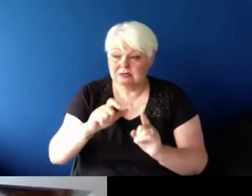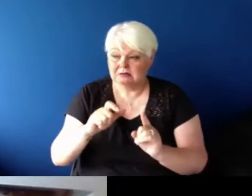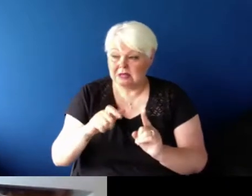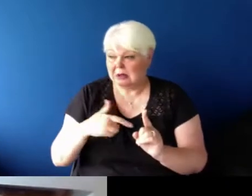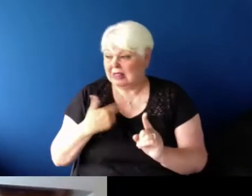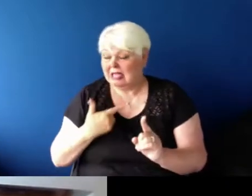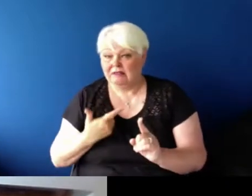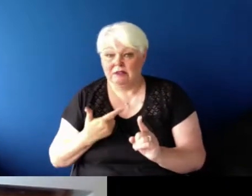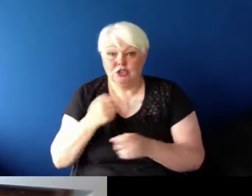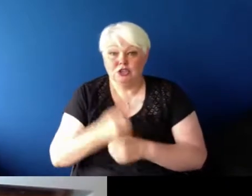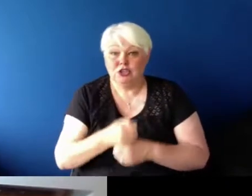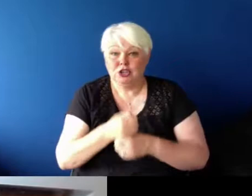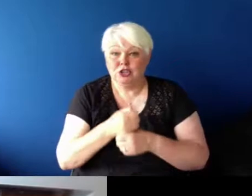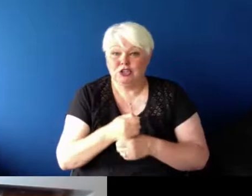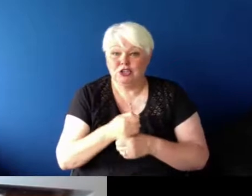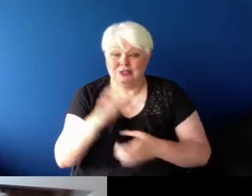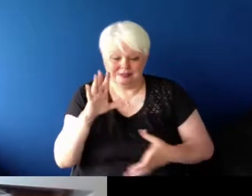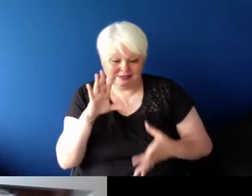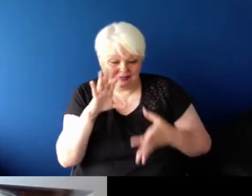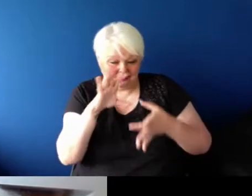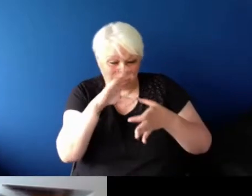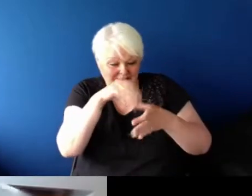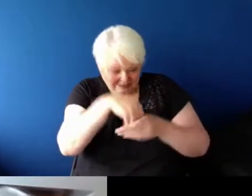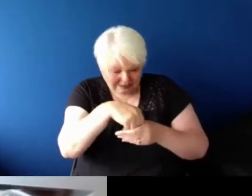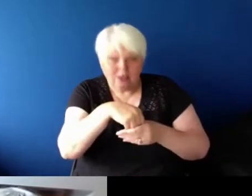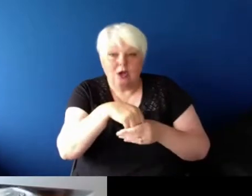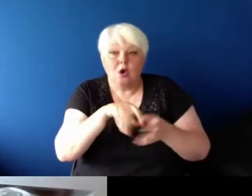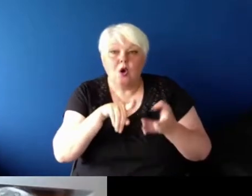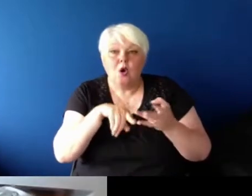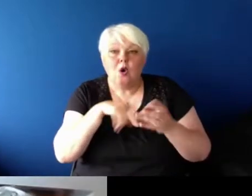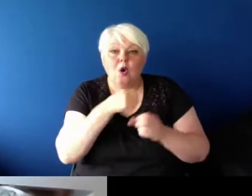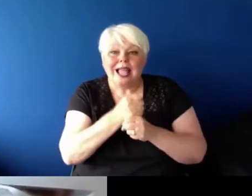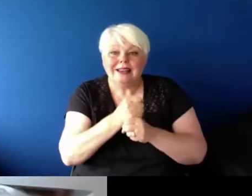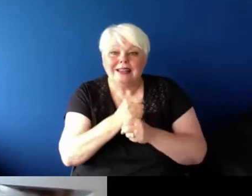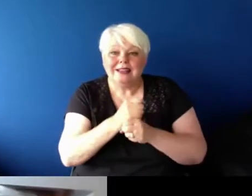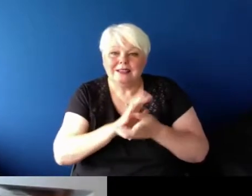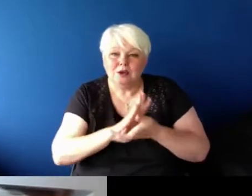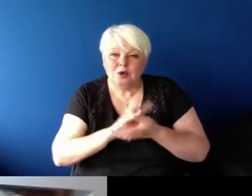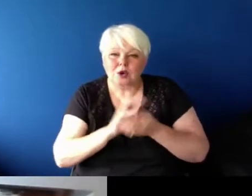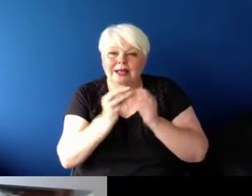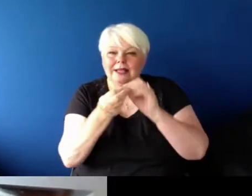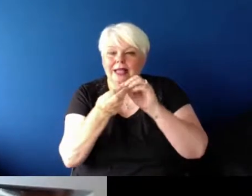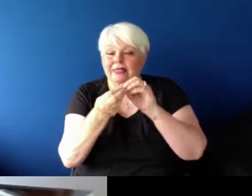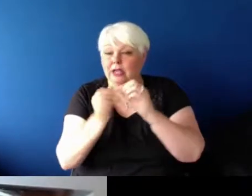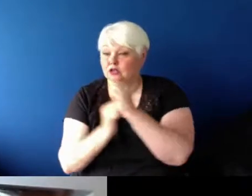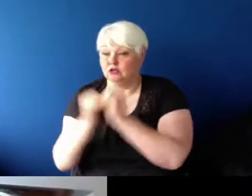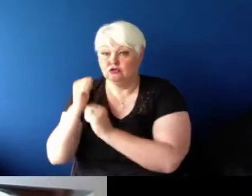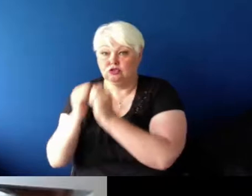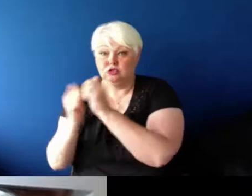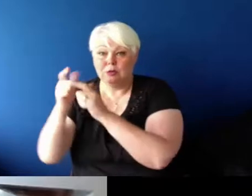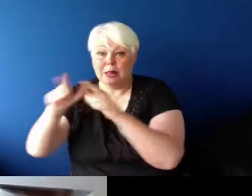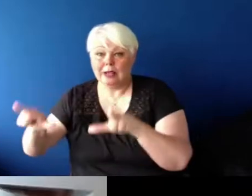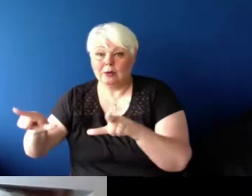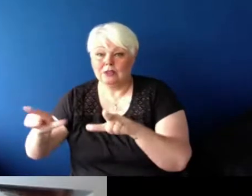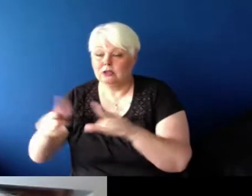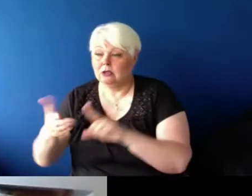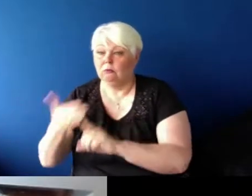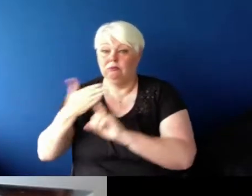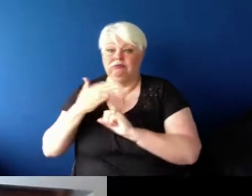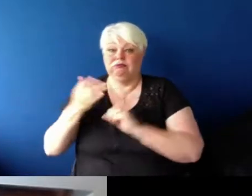churches, you know, in that sense of organic language rather than structural language. I think structural language often deadens us.